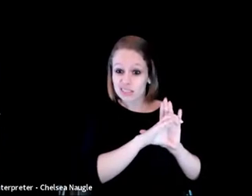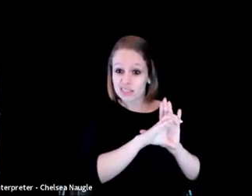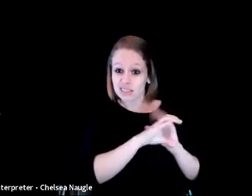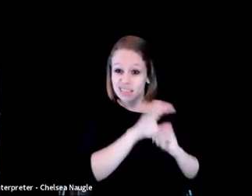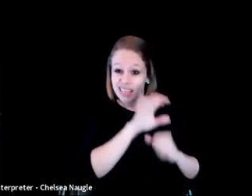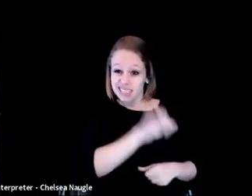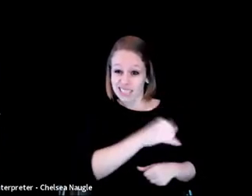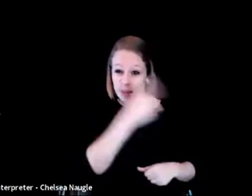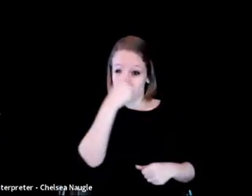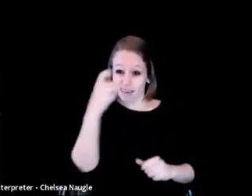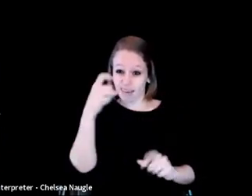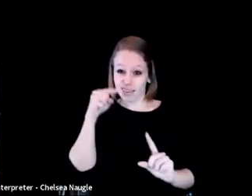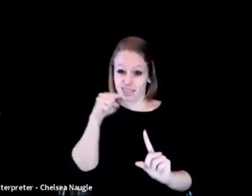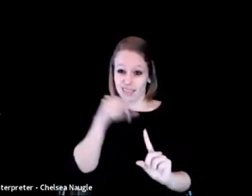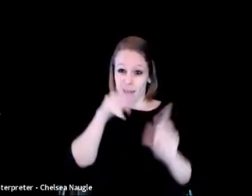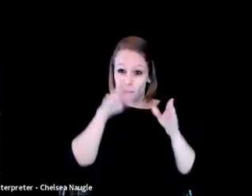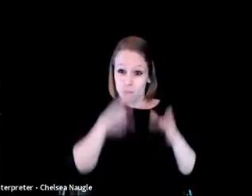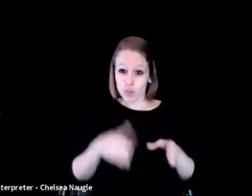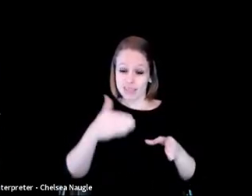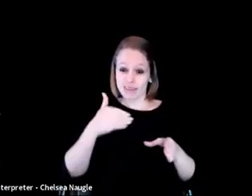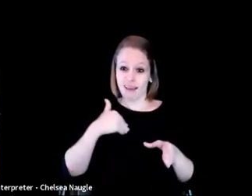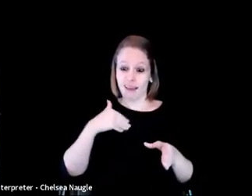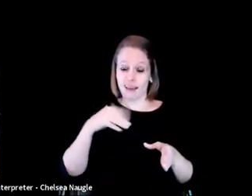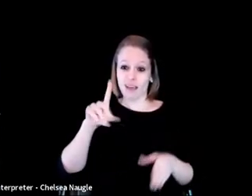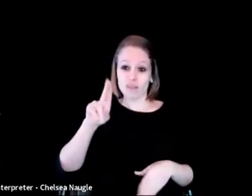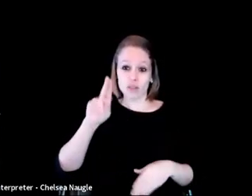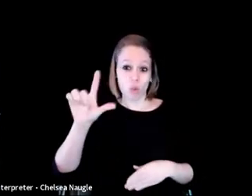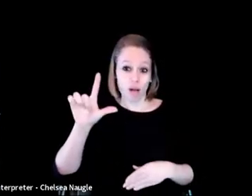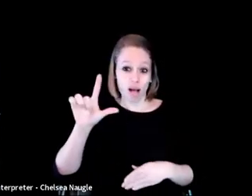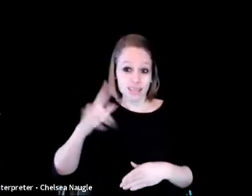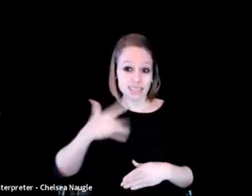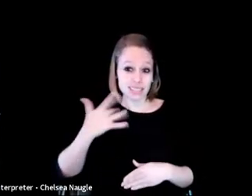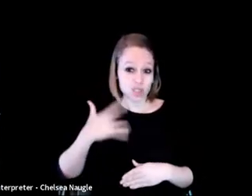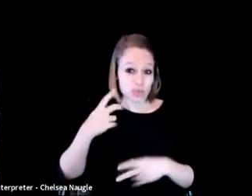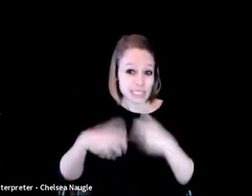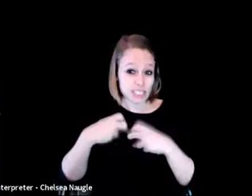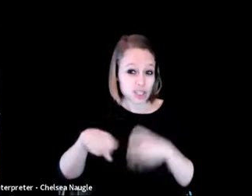have dual sensory issues?